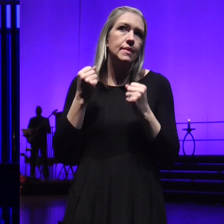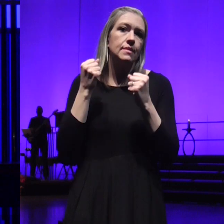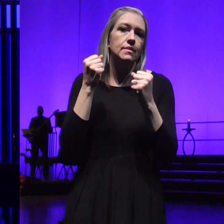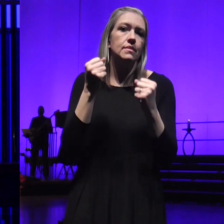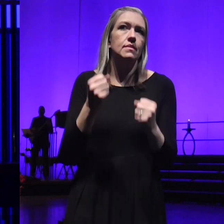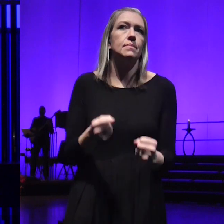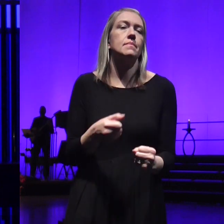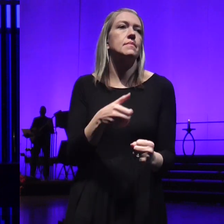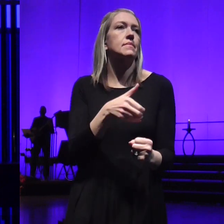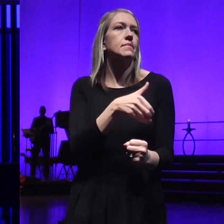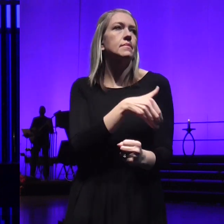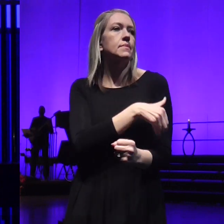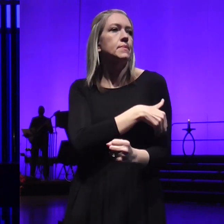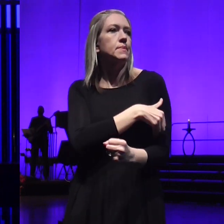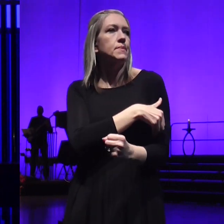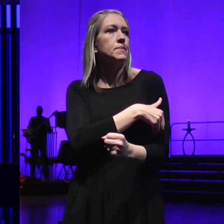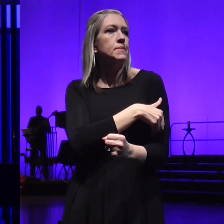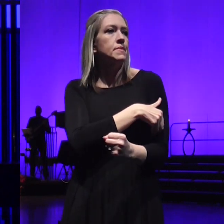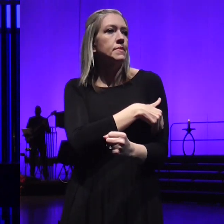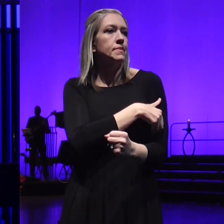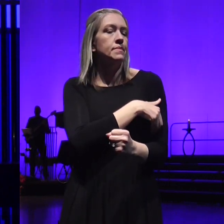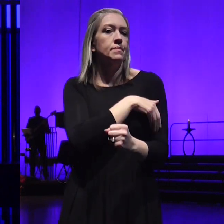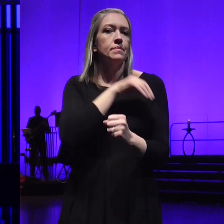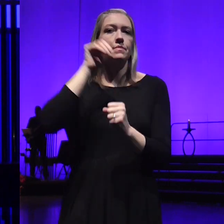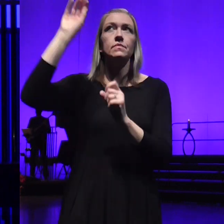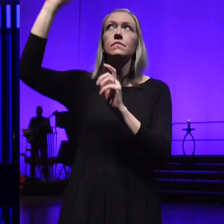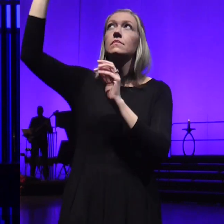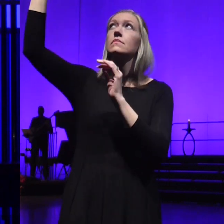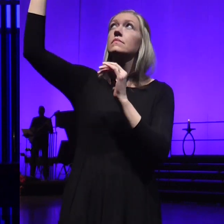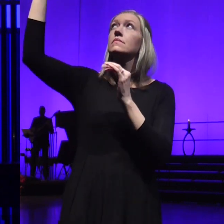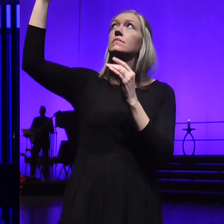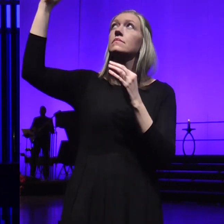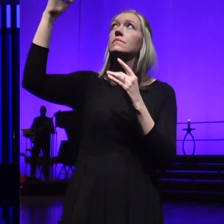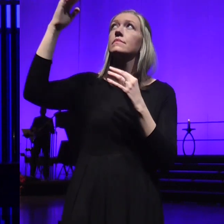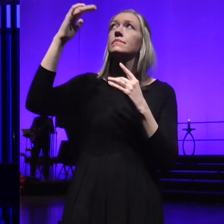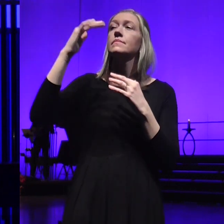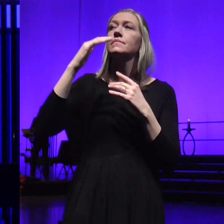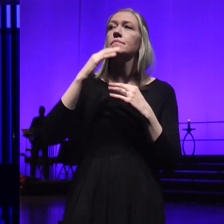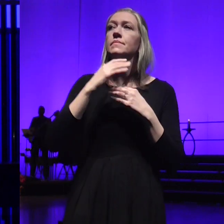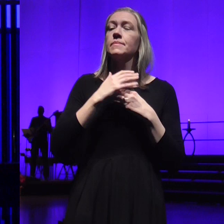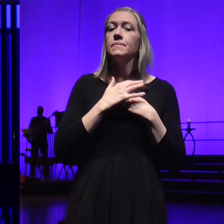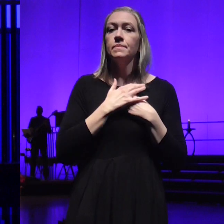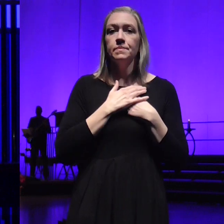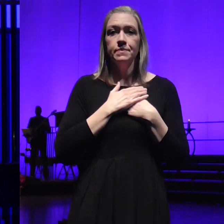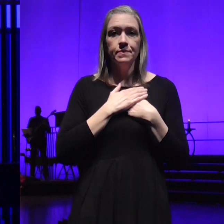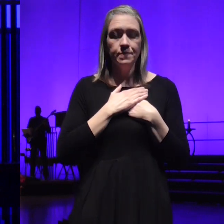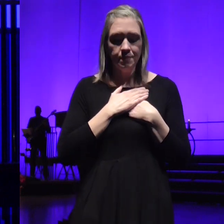the mighty power and the grace.